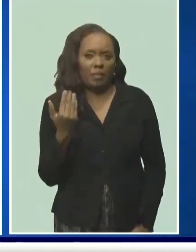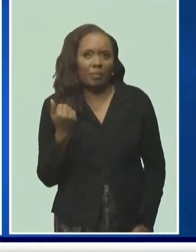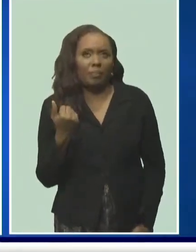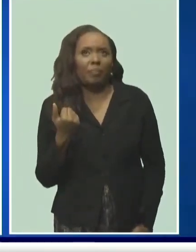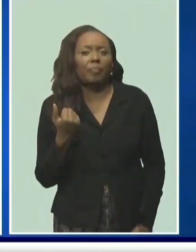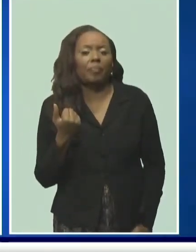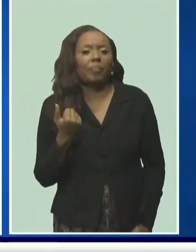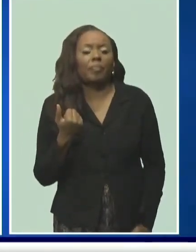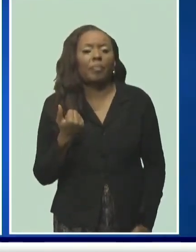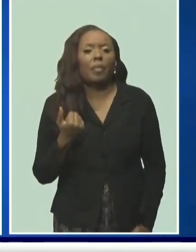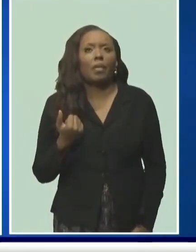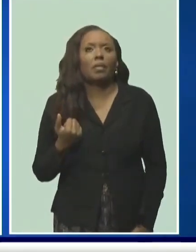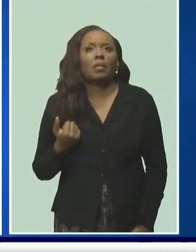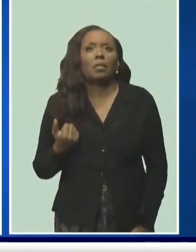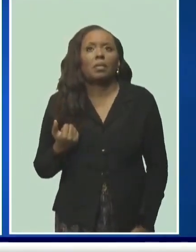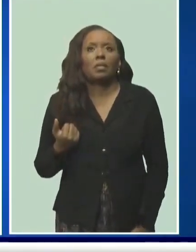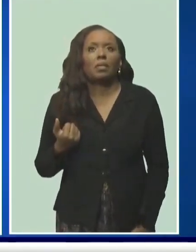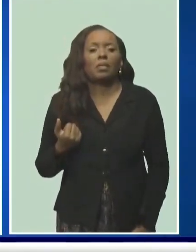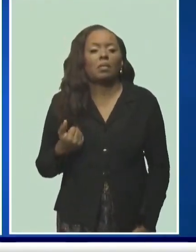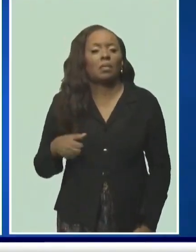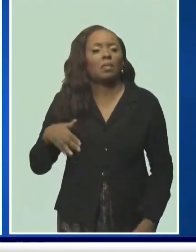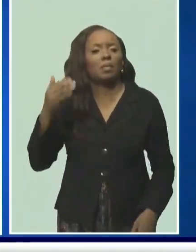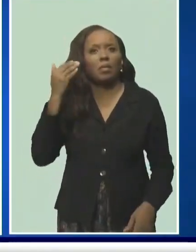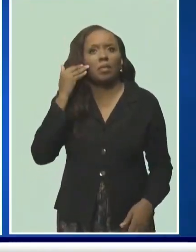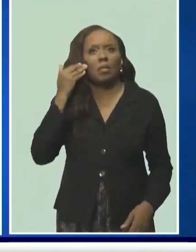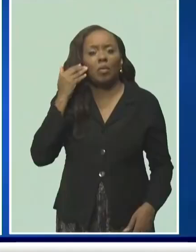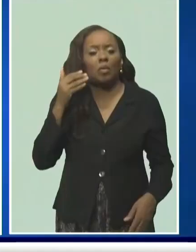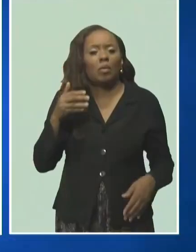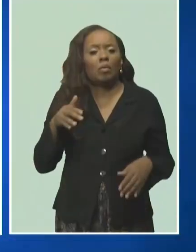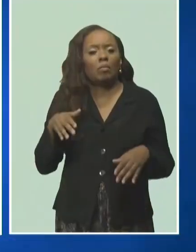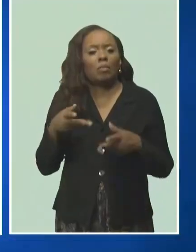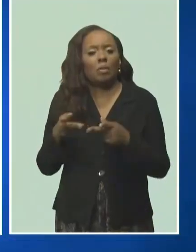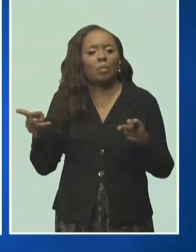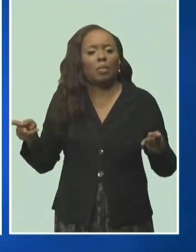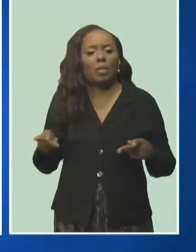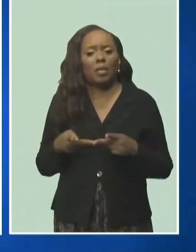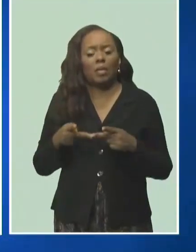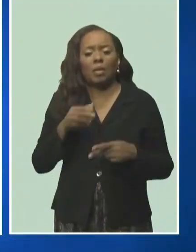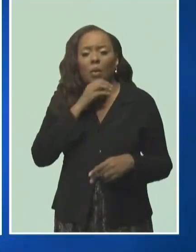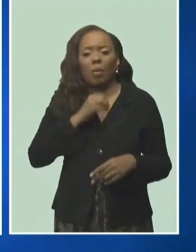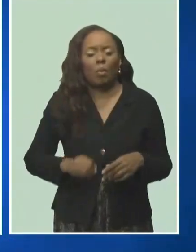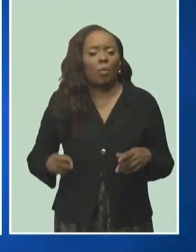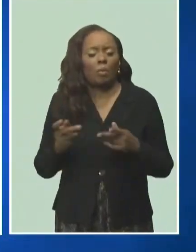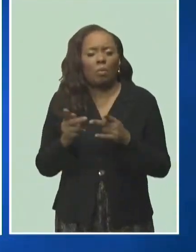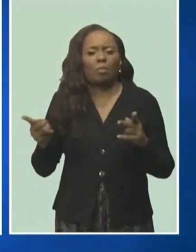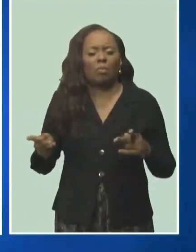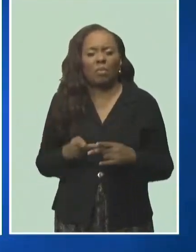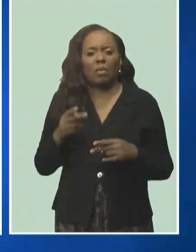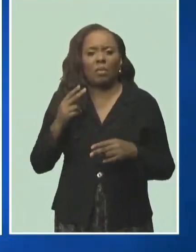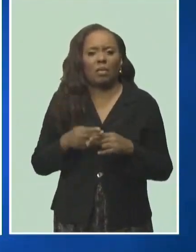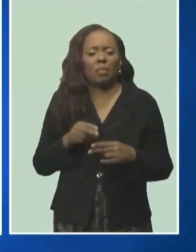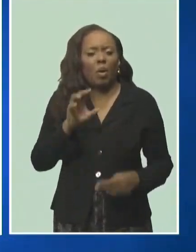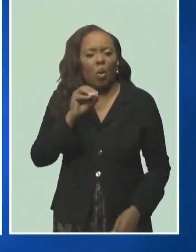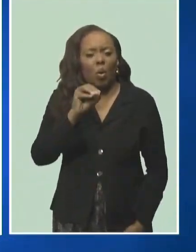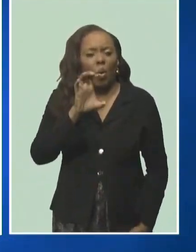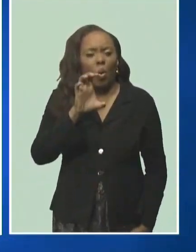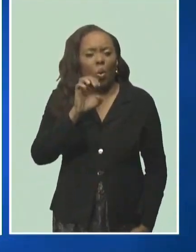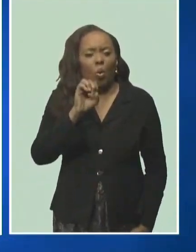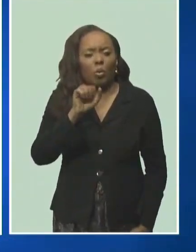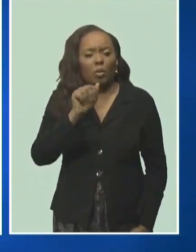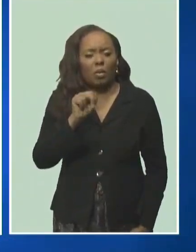converting the derelict Ocean Park Aquarium property into a new visitor attraction